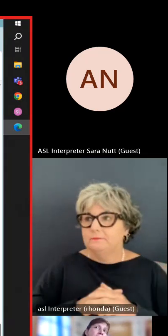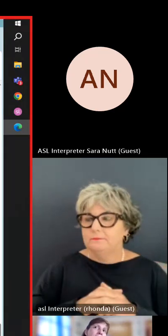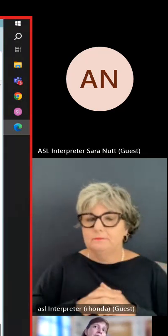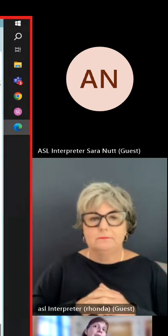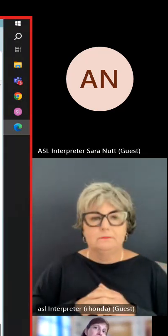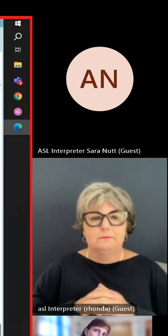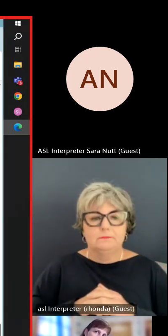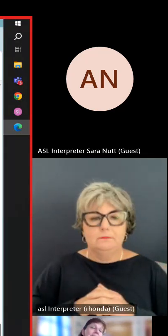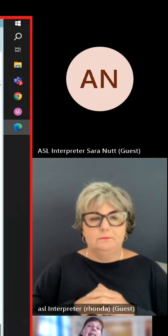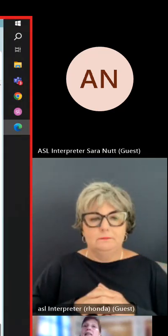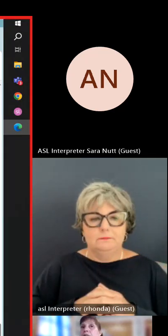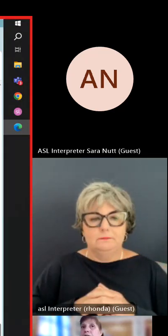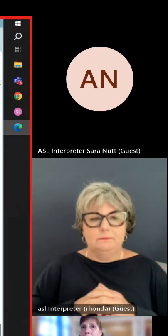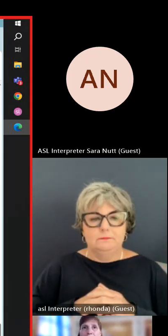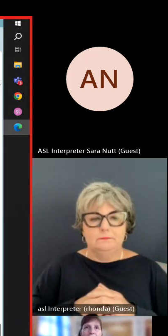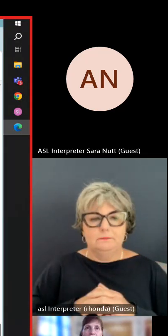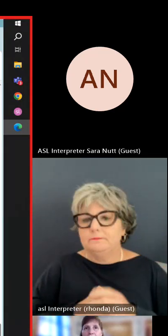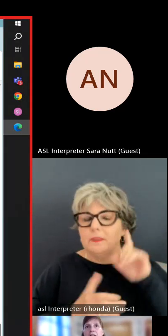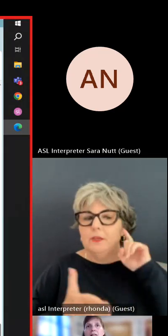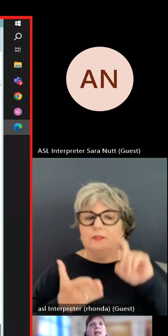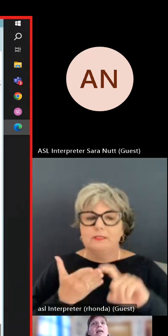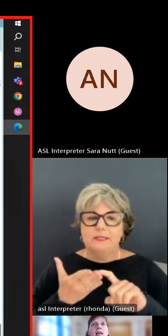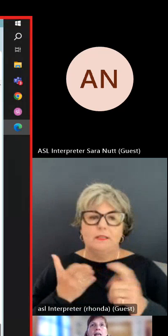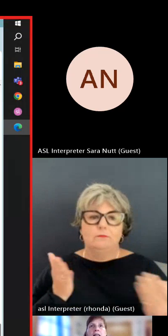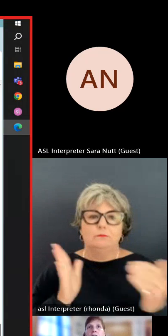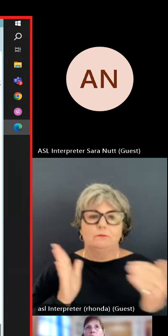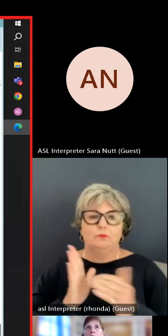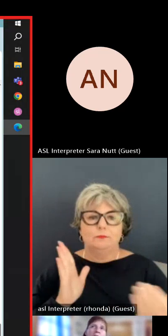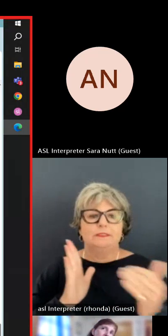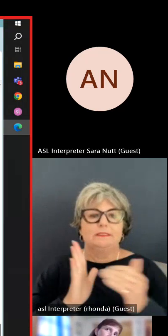see how they used, or he used, repetition.